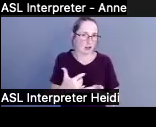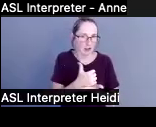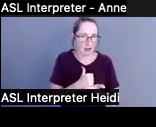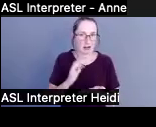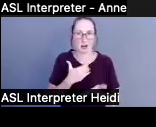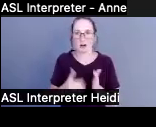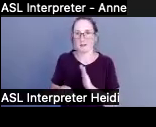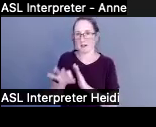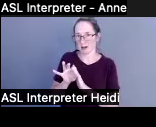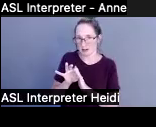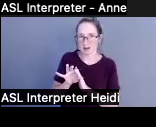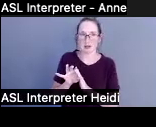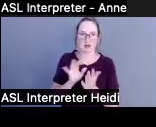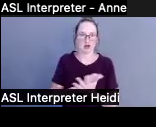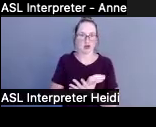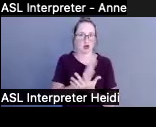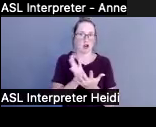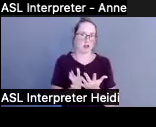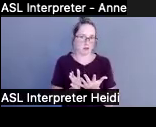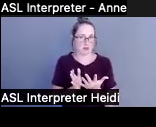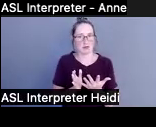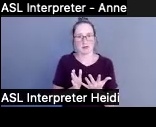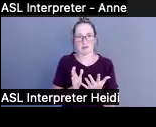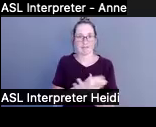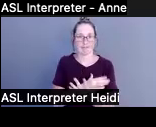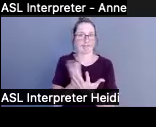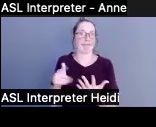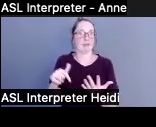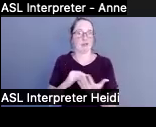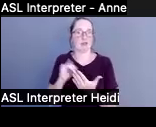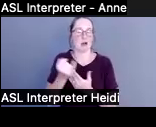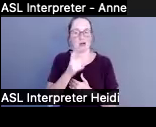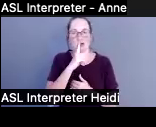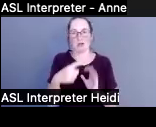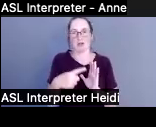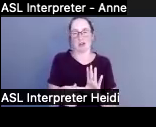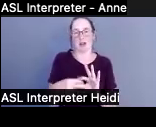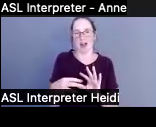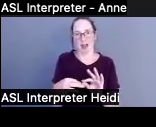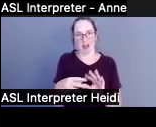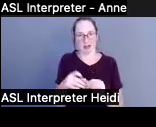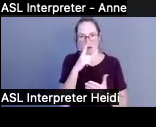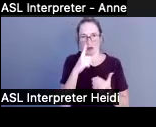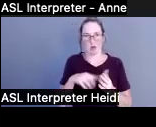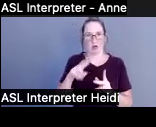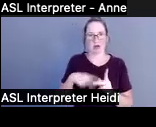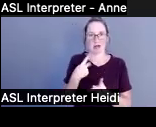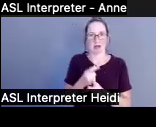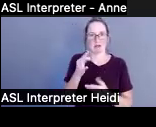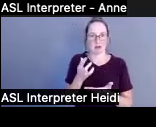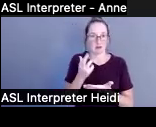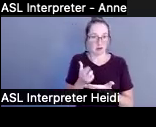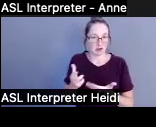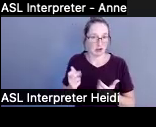findings across the spectrum of this project, really highlighting what types of